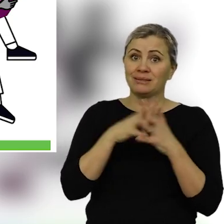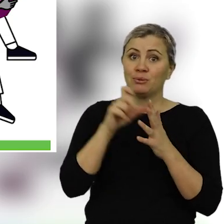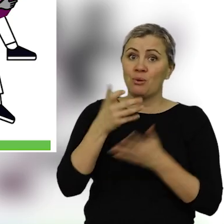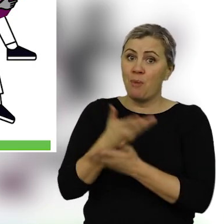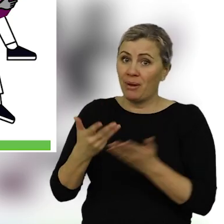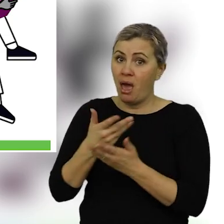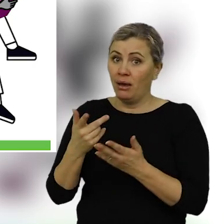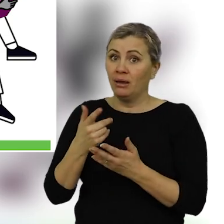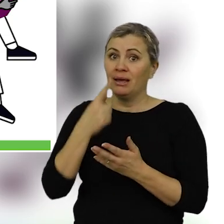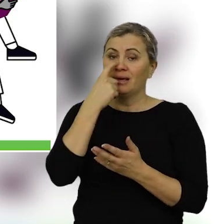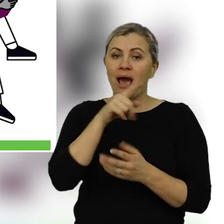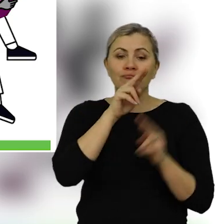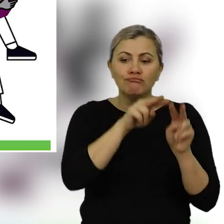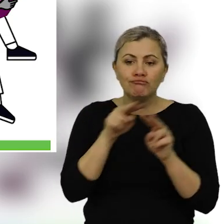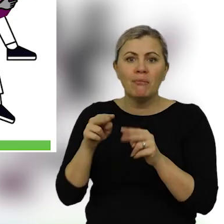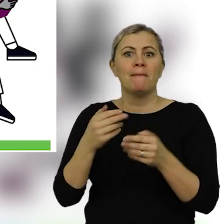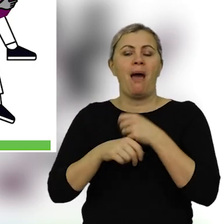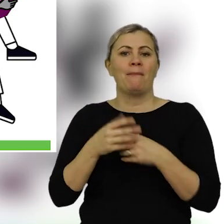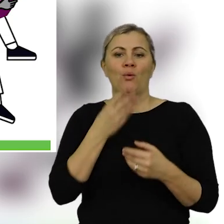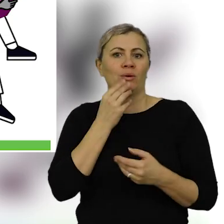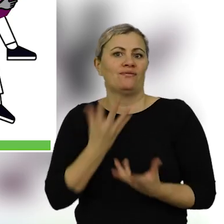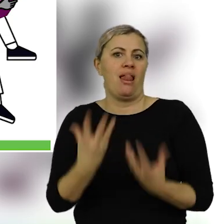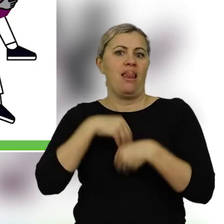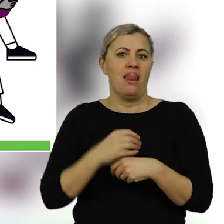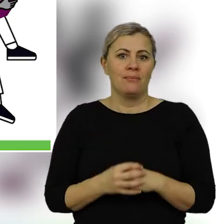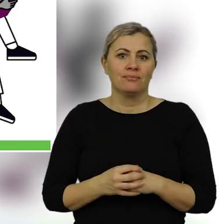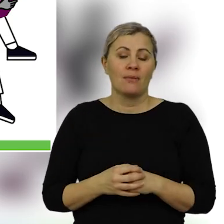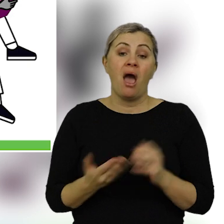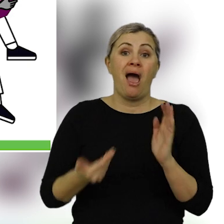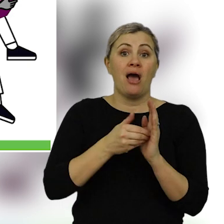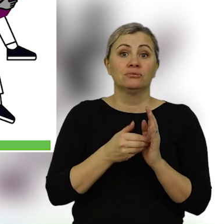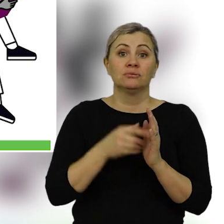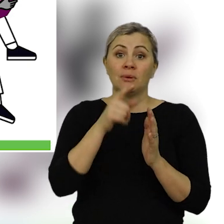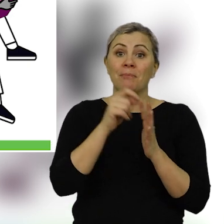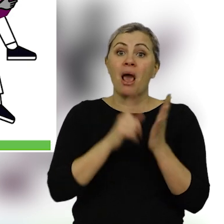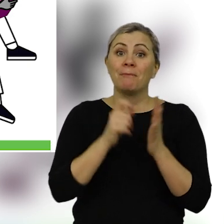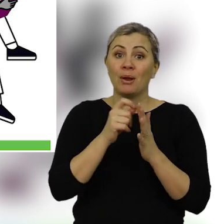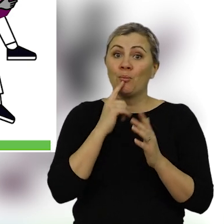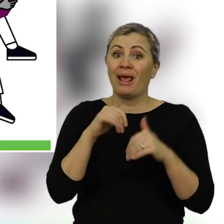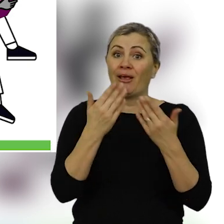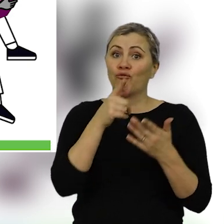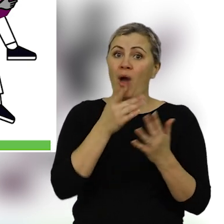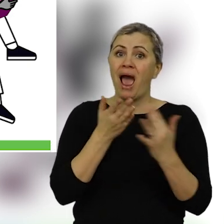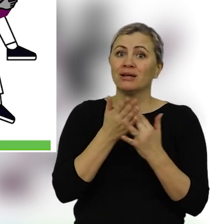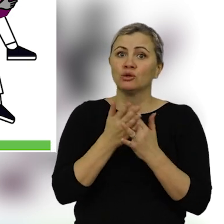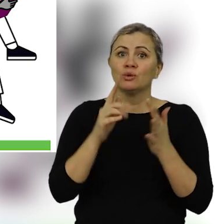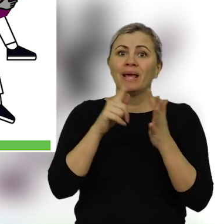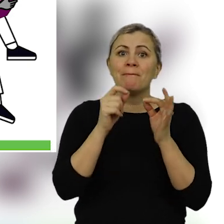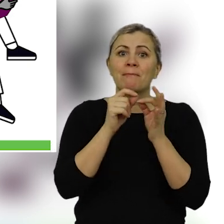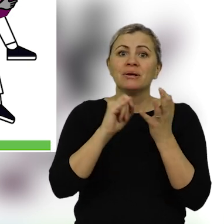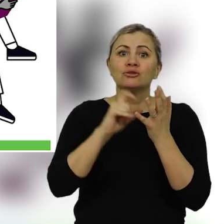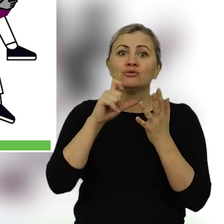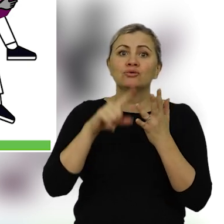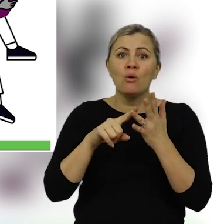webinar dedicated to getting the most from it. As an added bonus, your PLP gives you free access to EBSCO, the world's